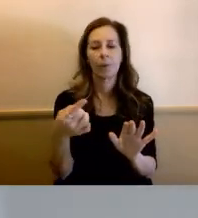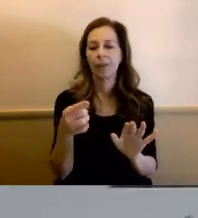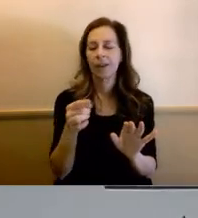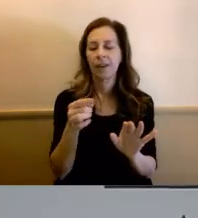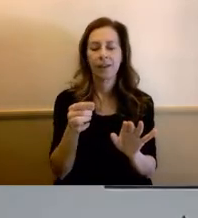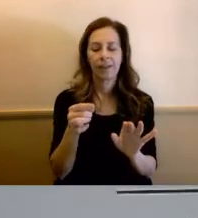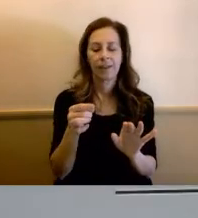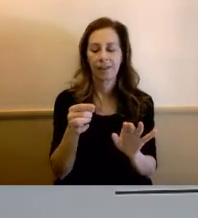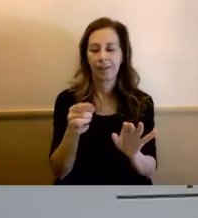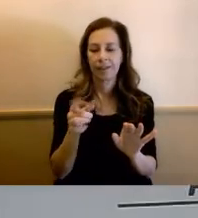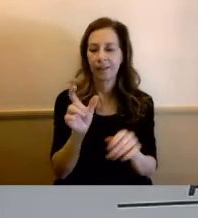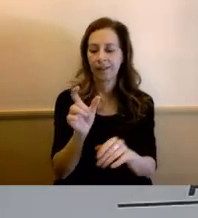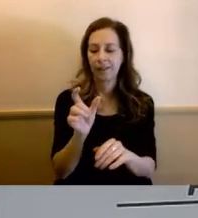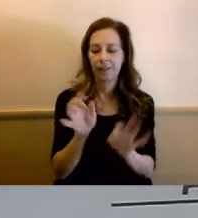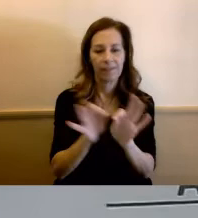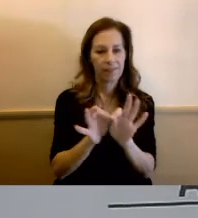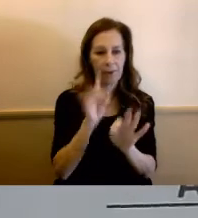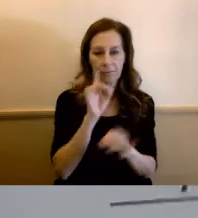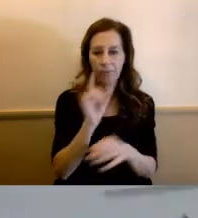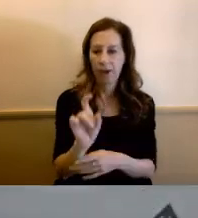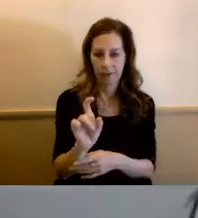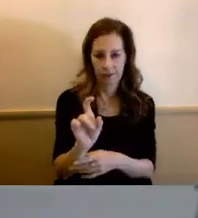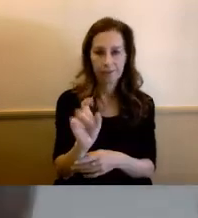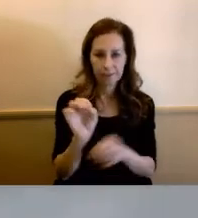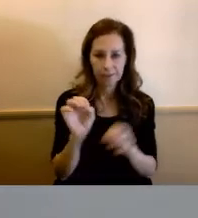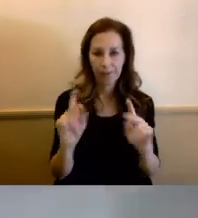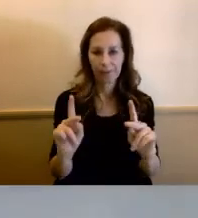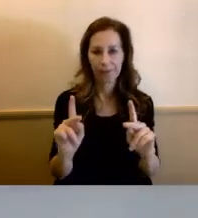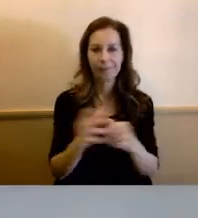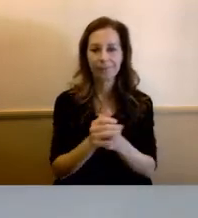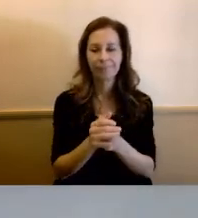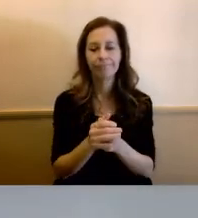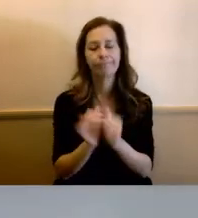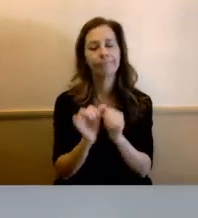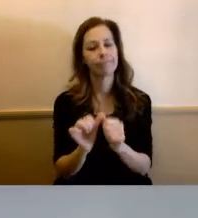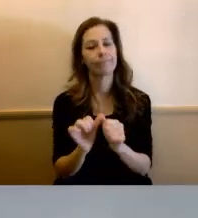Okay. Alright, let's continue.